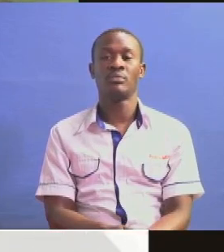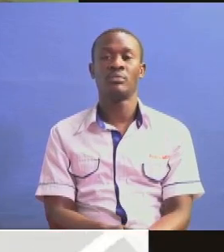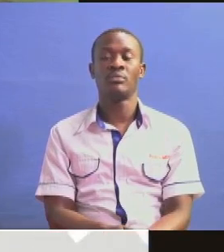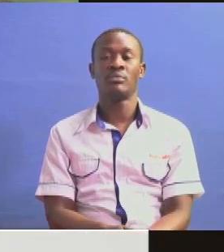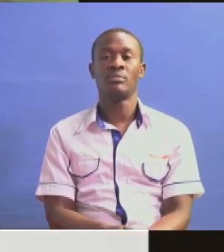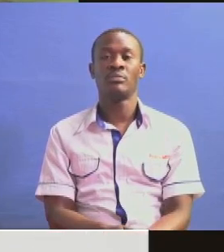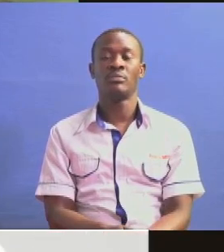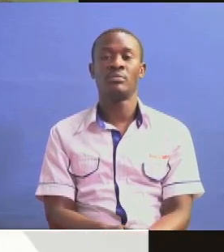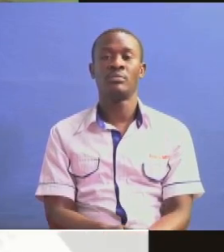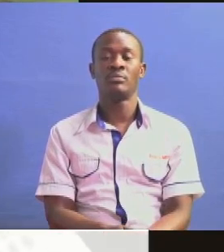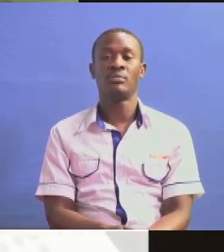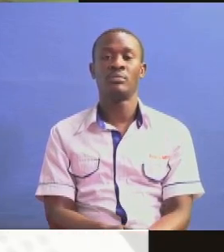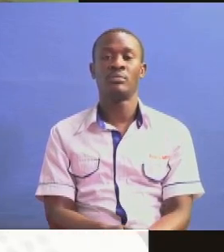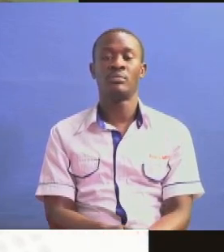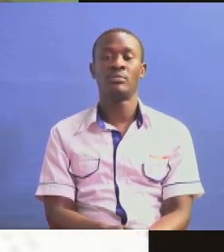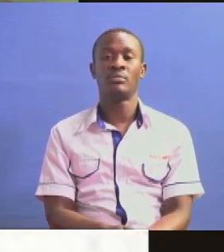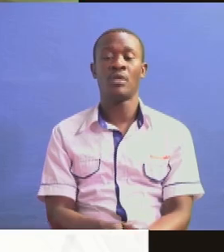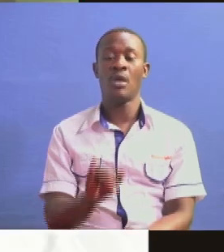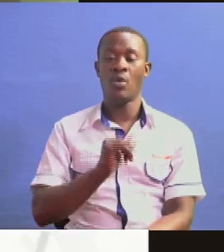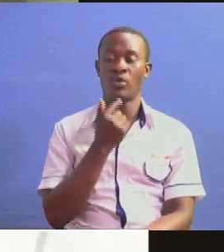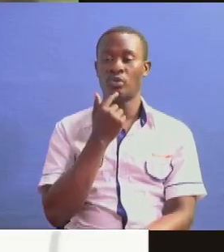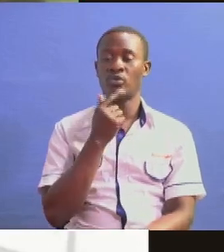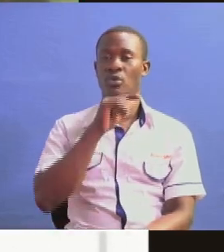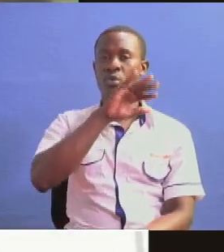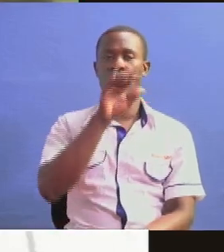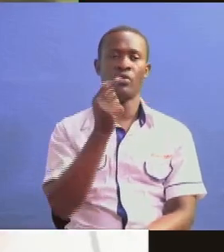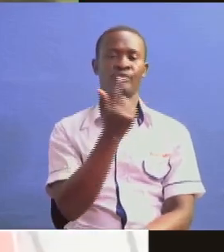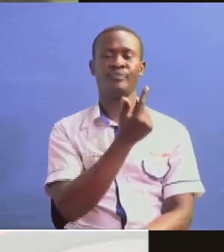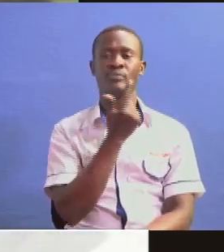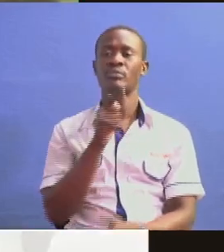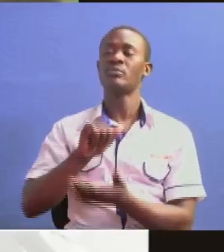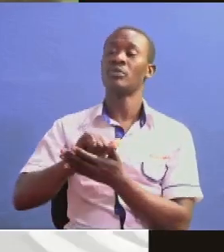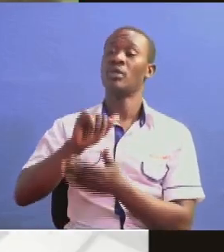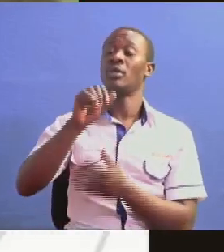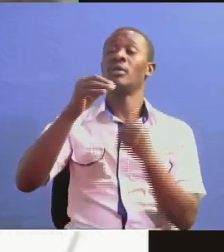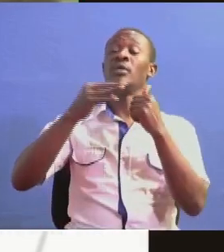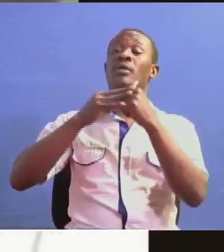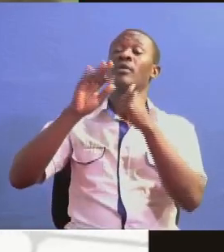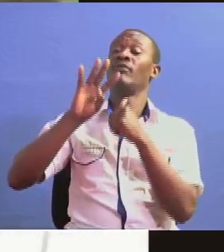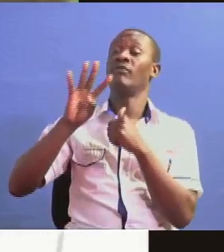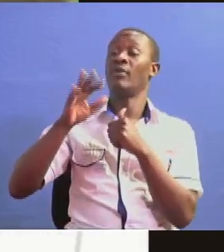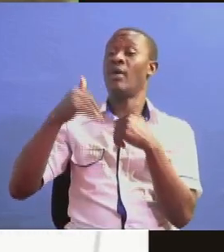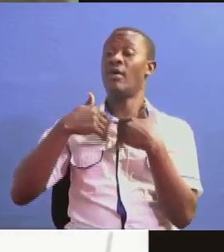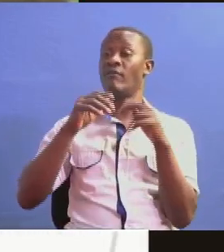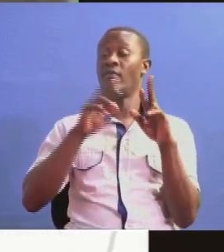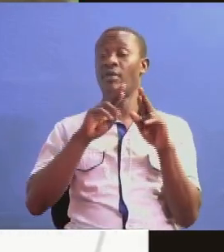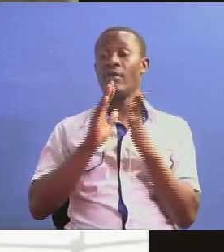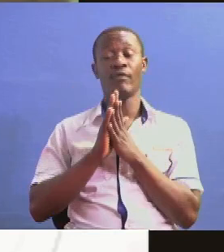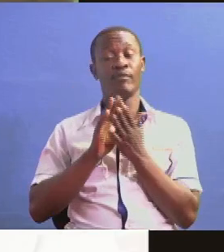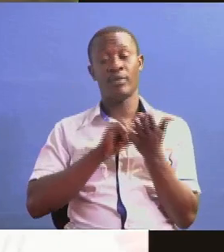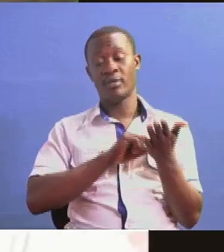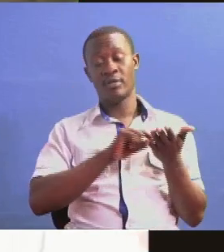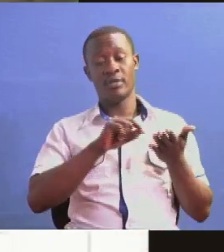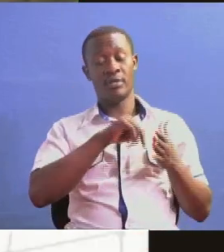want to appeal to all of us now that the 844 has already been phased out, at least